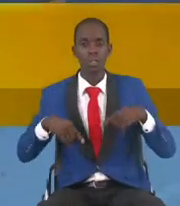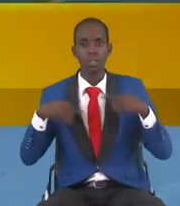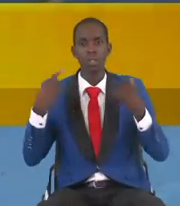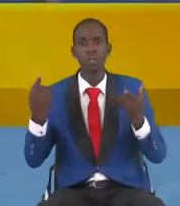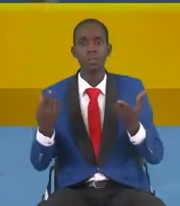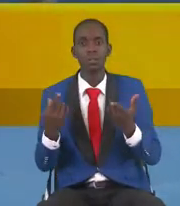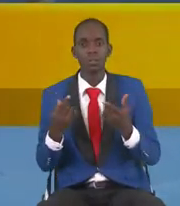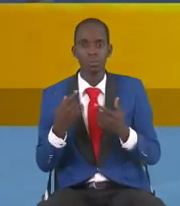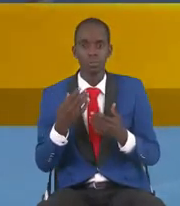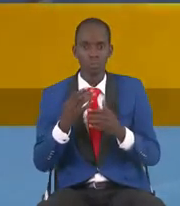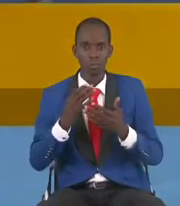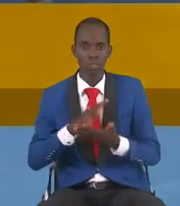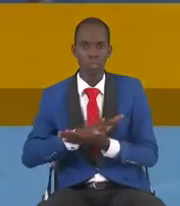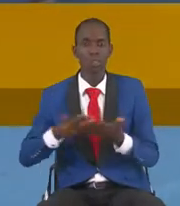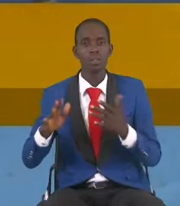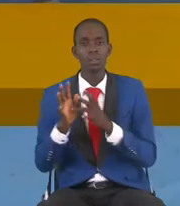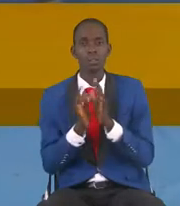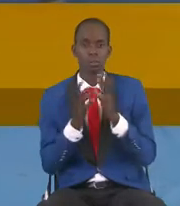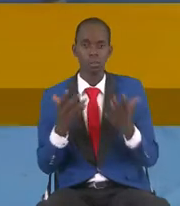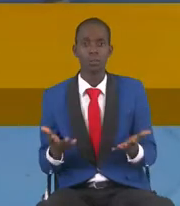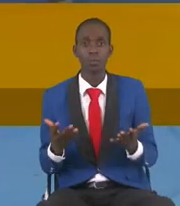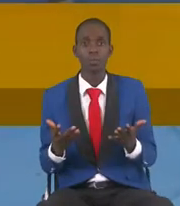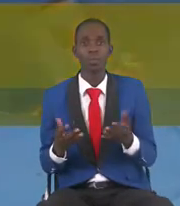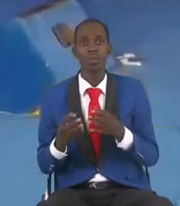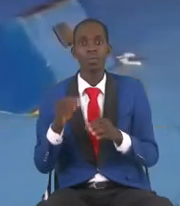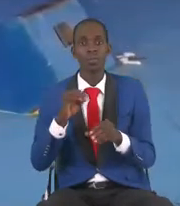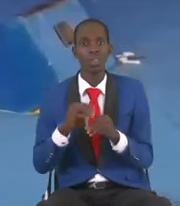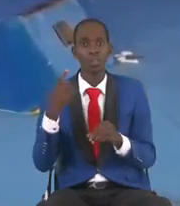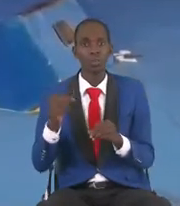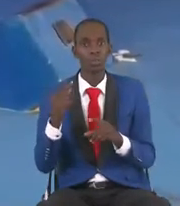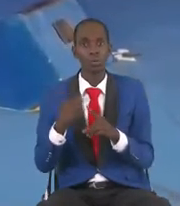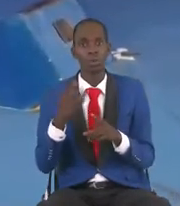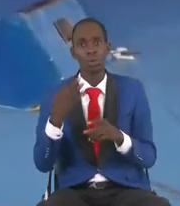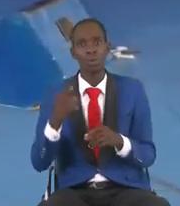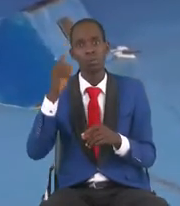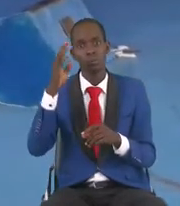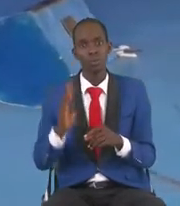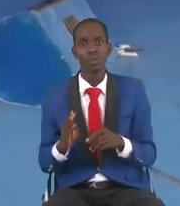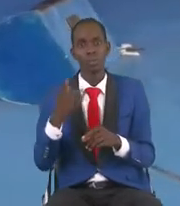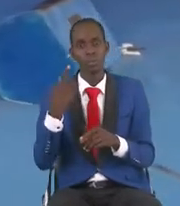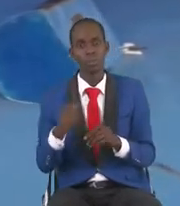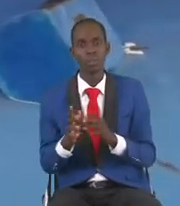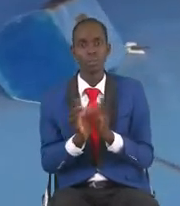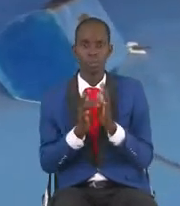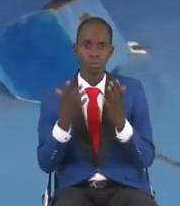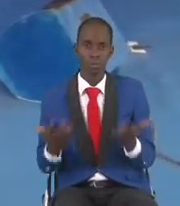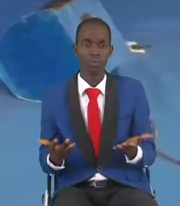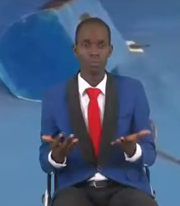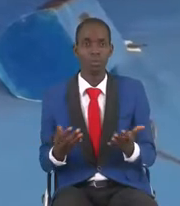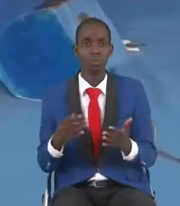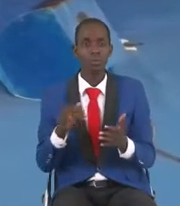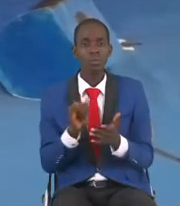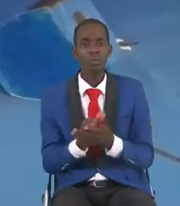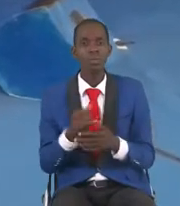life-distilling scripture. It's the word of God, the scripture, that actually makes